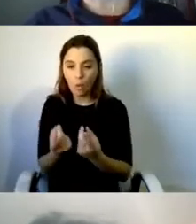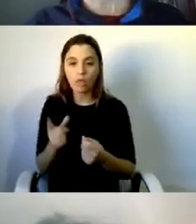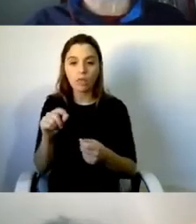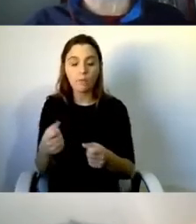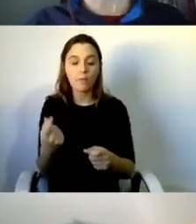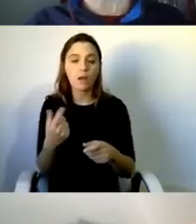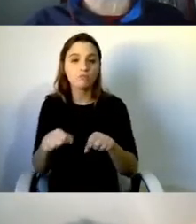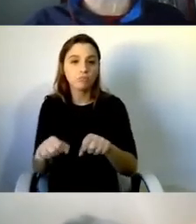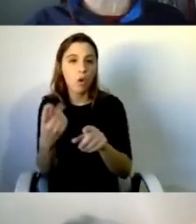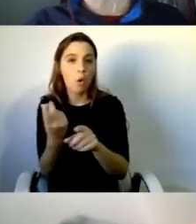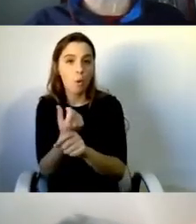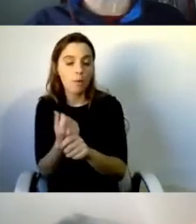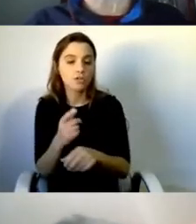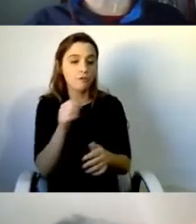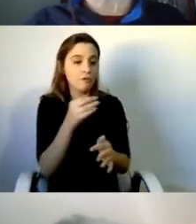So